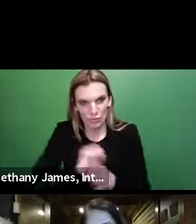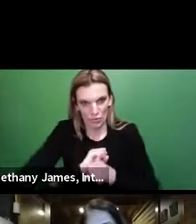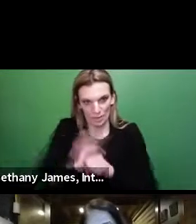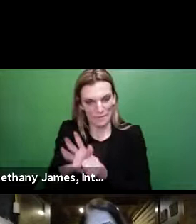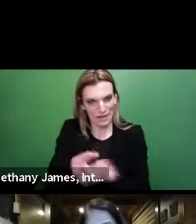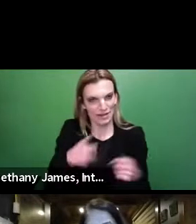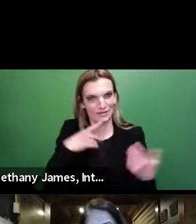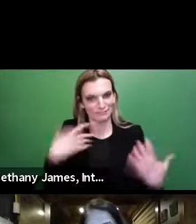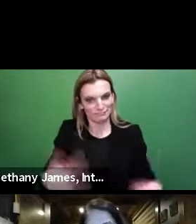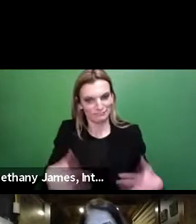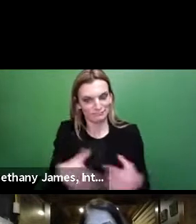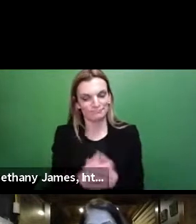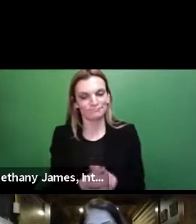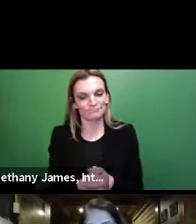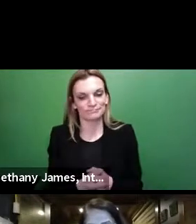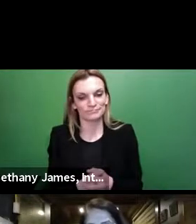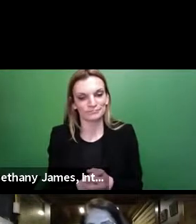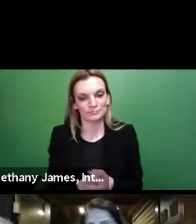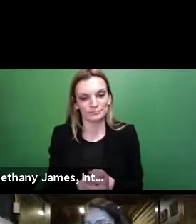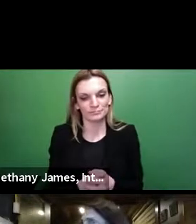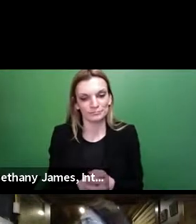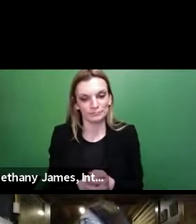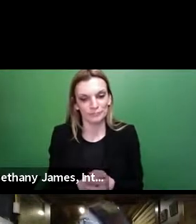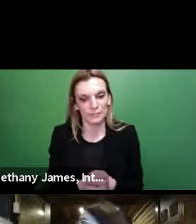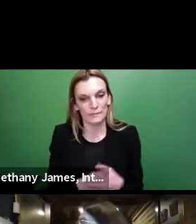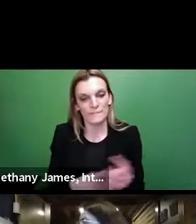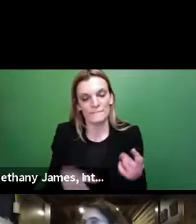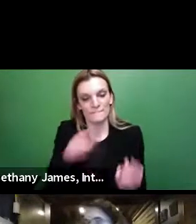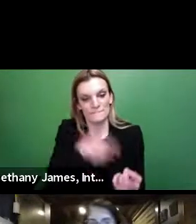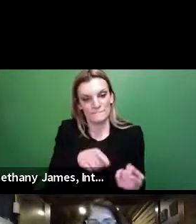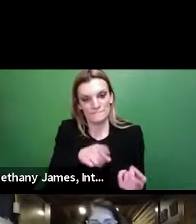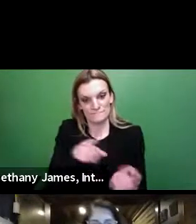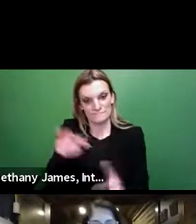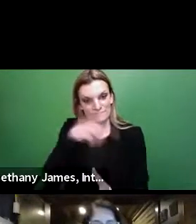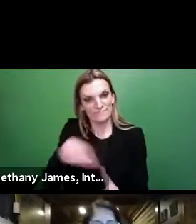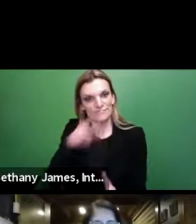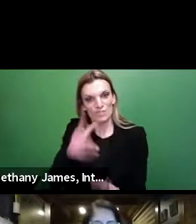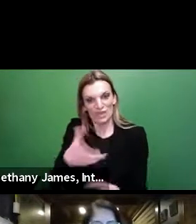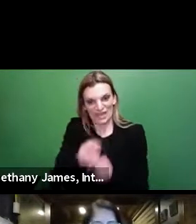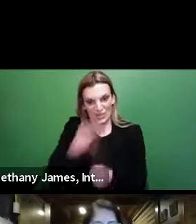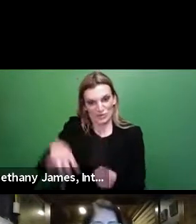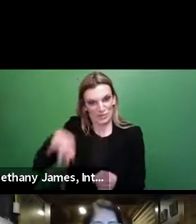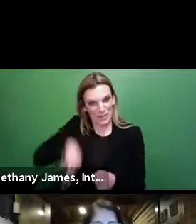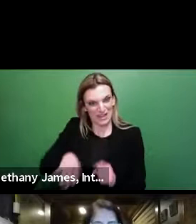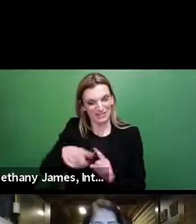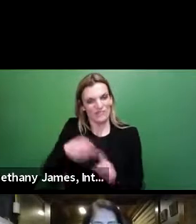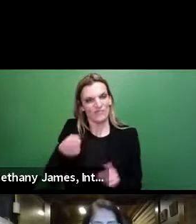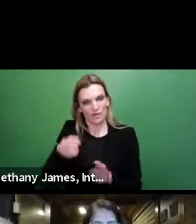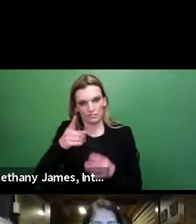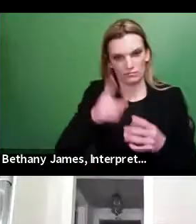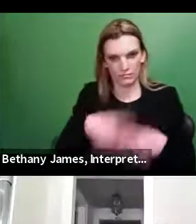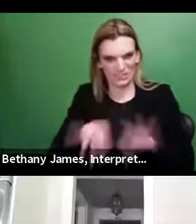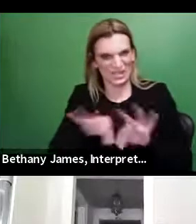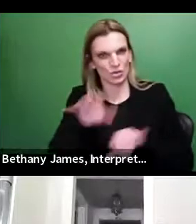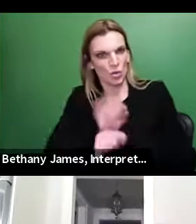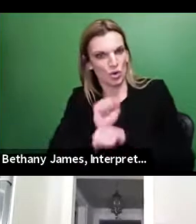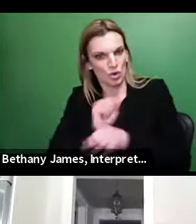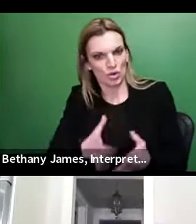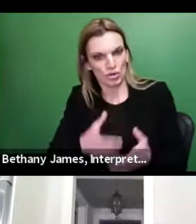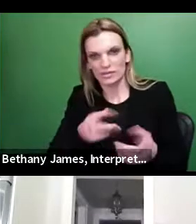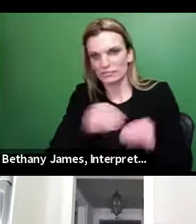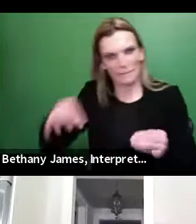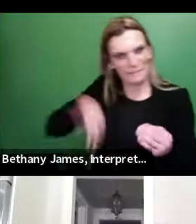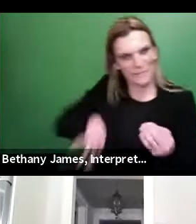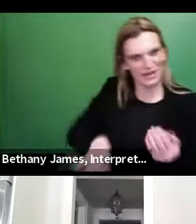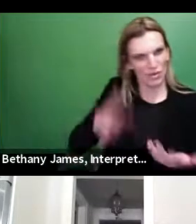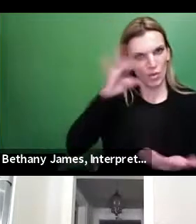they were not part of some of those benefits that essential workers received. So we have a group that is working on that.